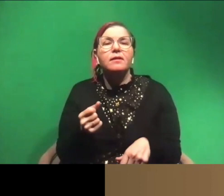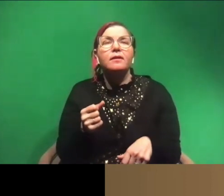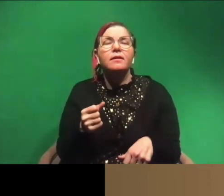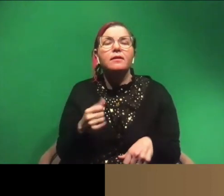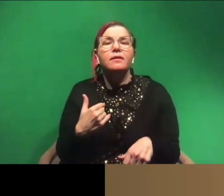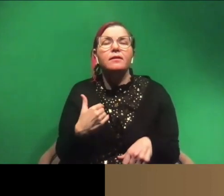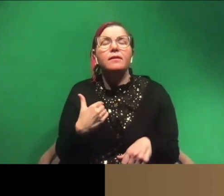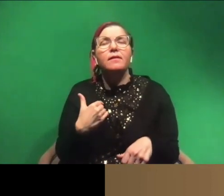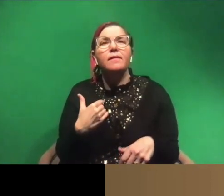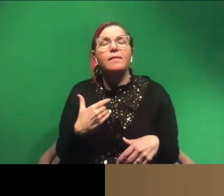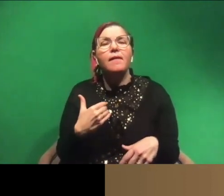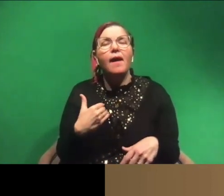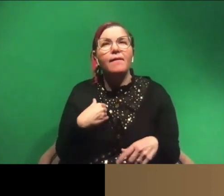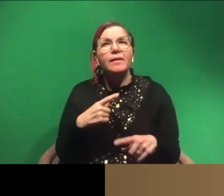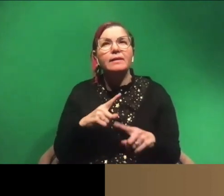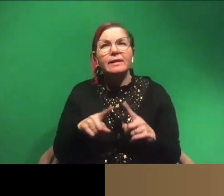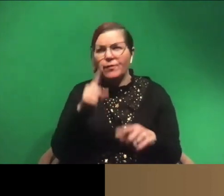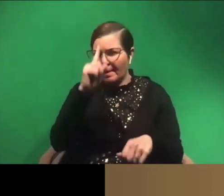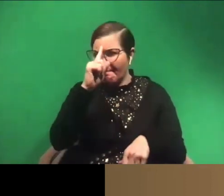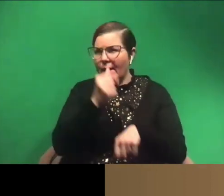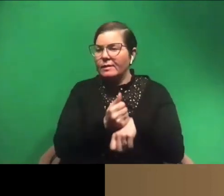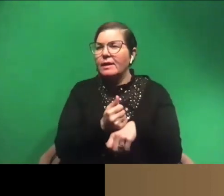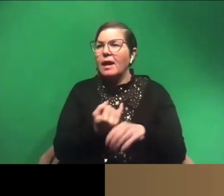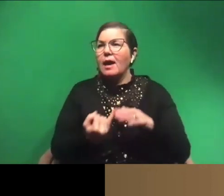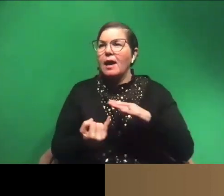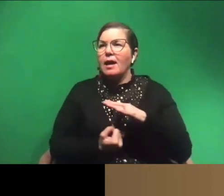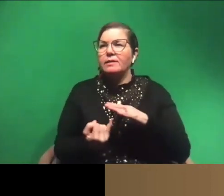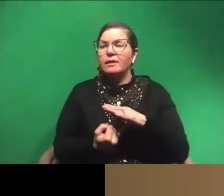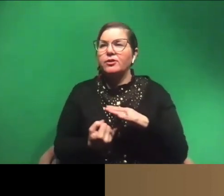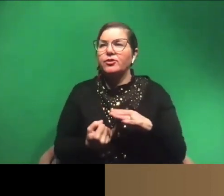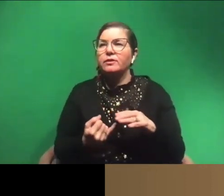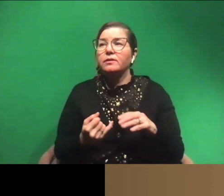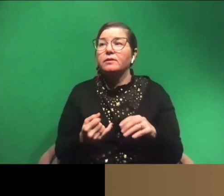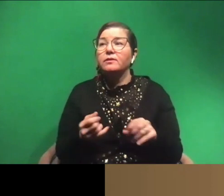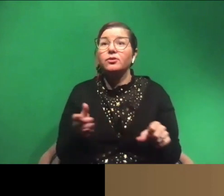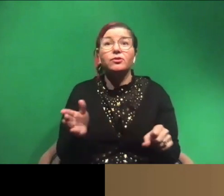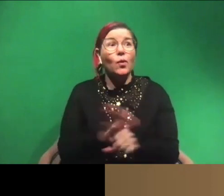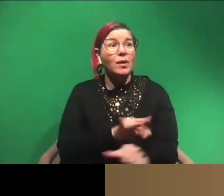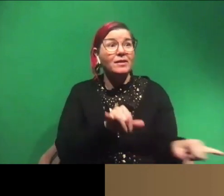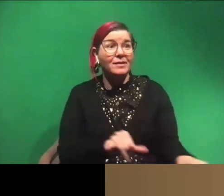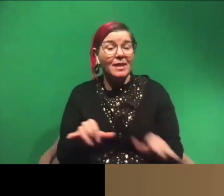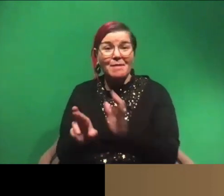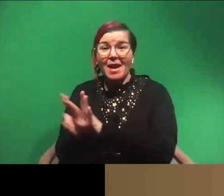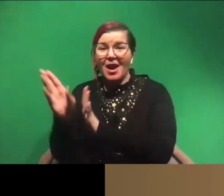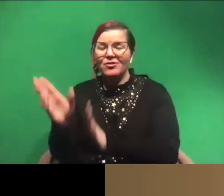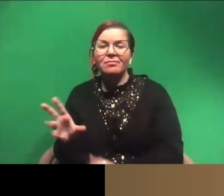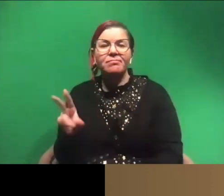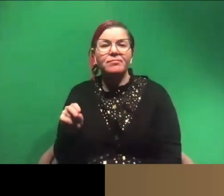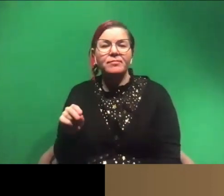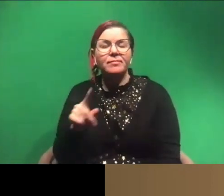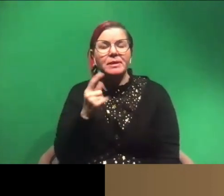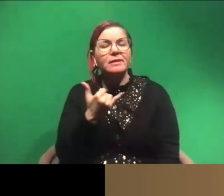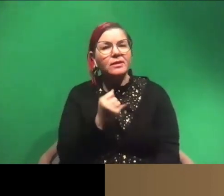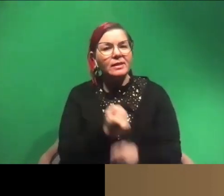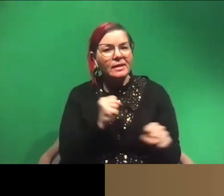there is a different mindset being in isolation, but it's not completely like being an astronaut because you really are still safe. I mean,